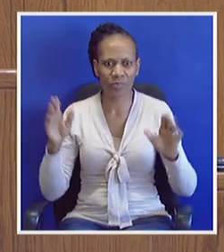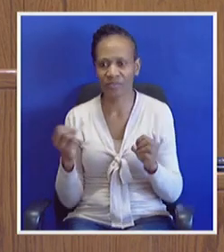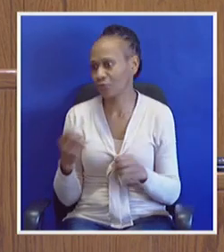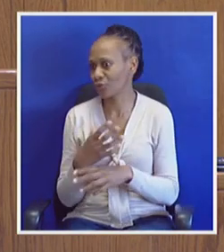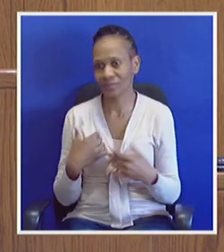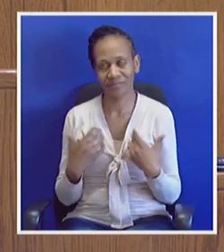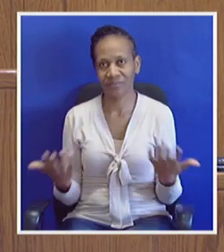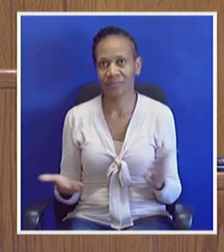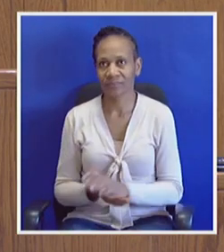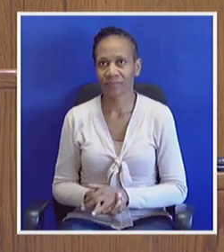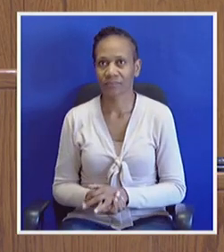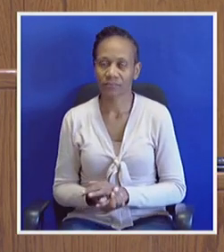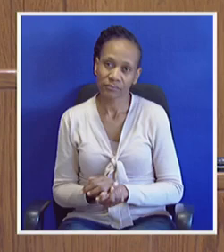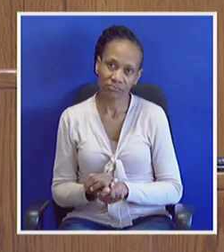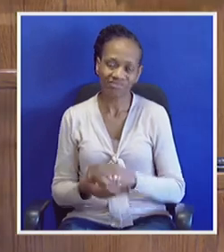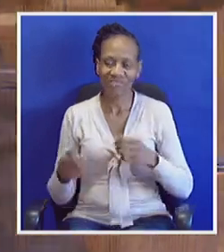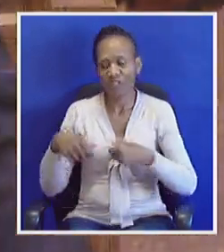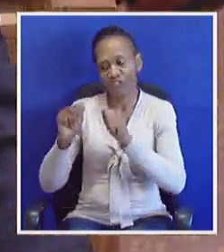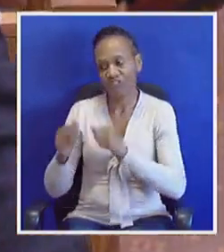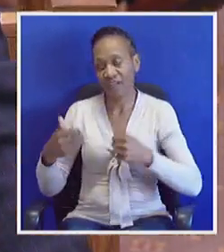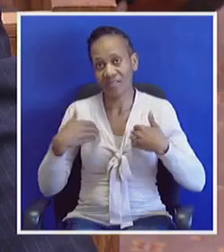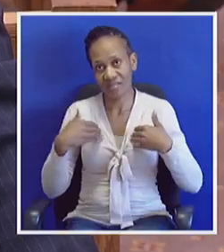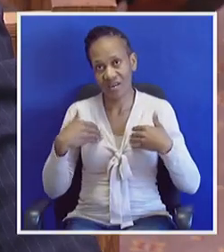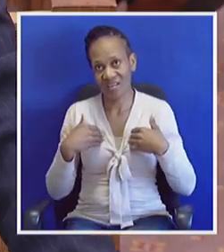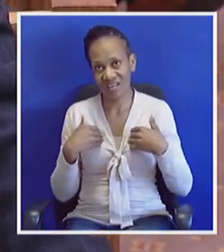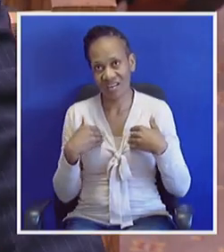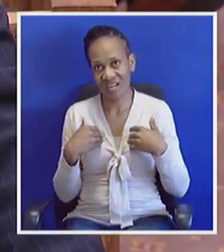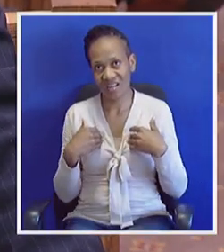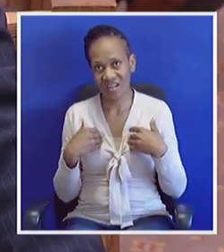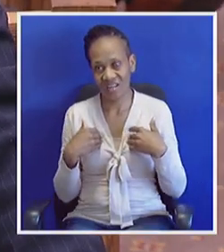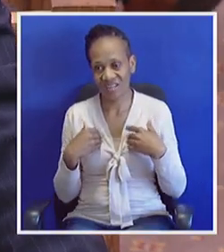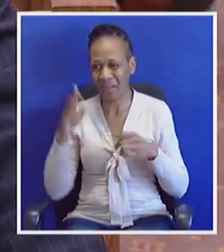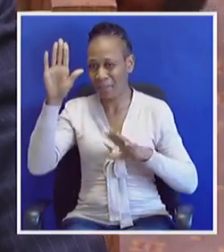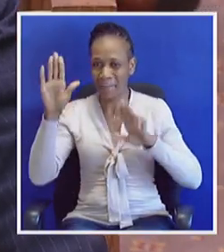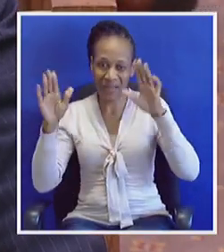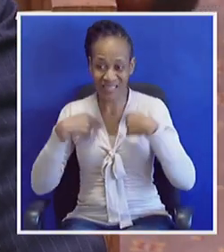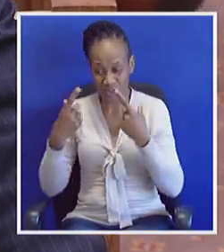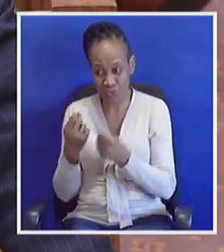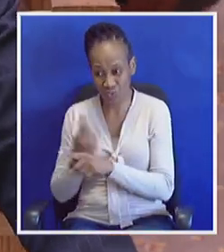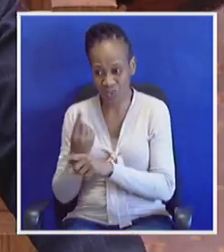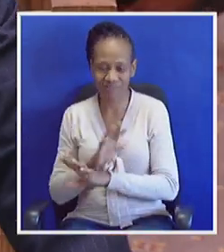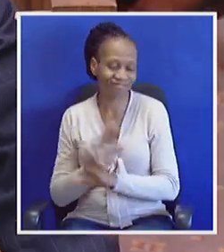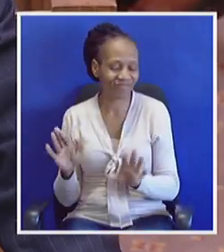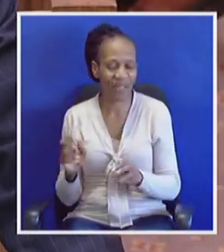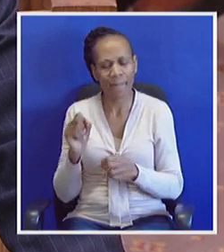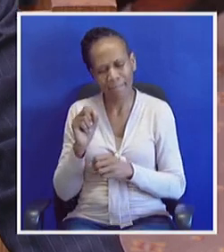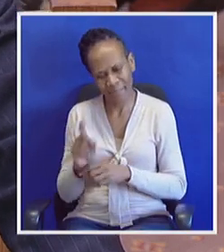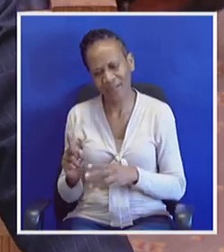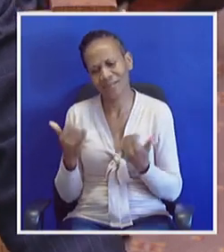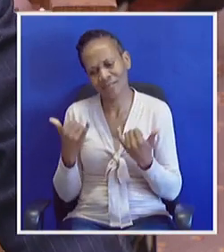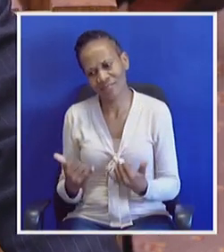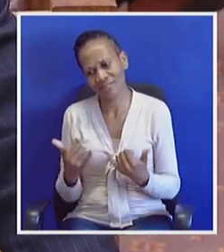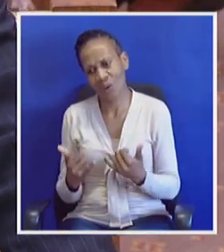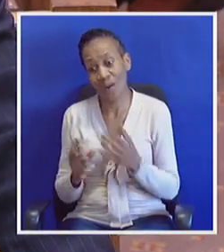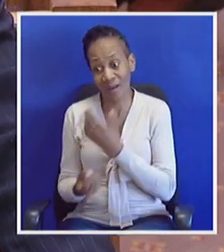No. Chair, I'm not somebody who likes or relish, I do know, sir. Please. Point of orders. But I want us to put what